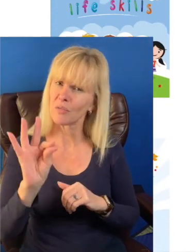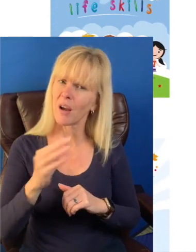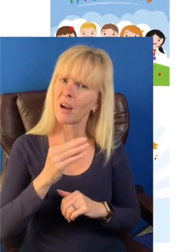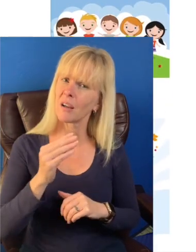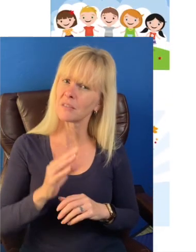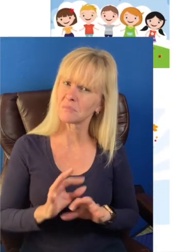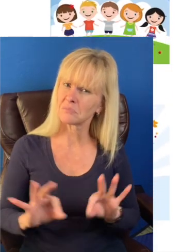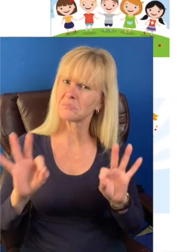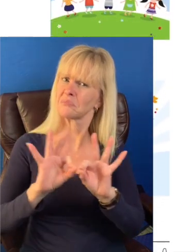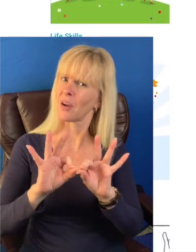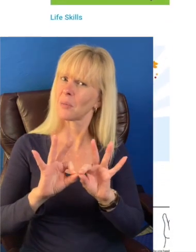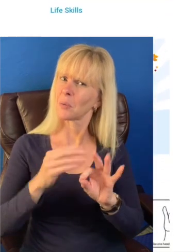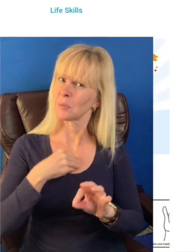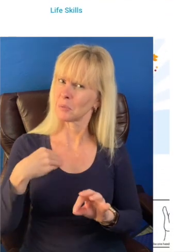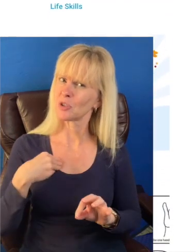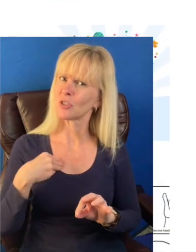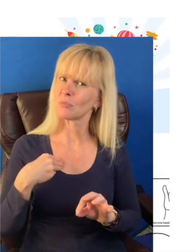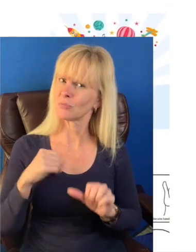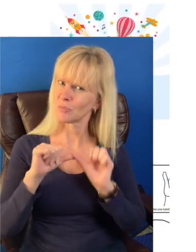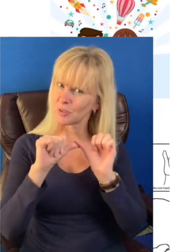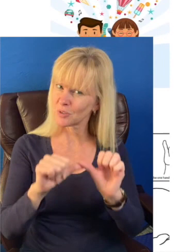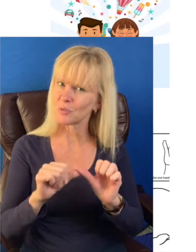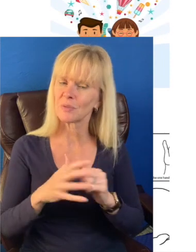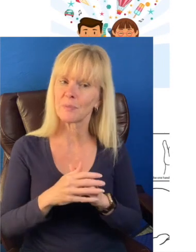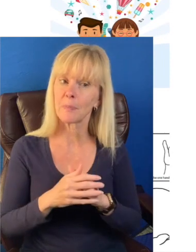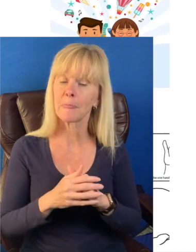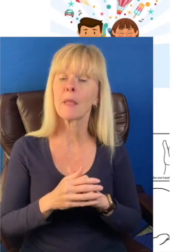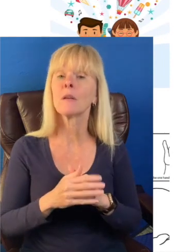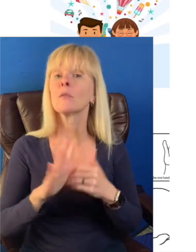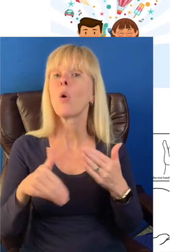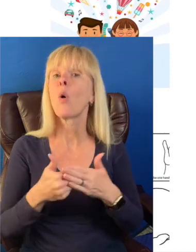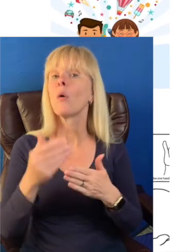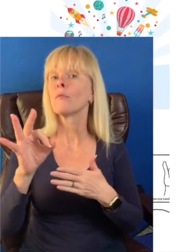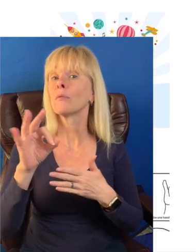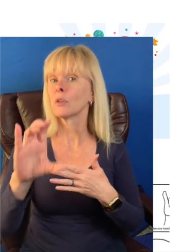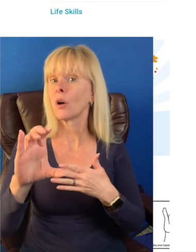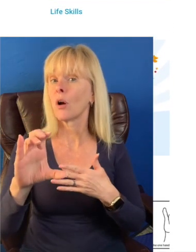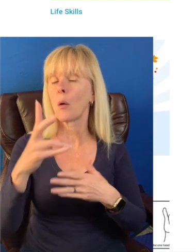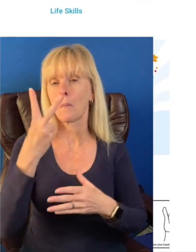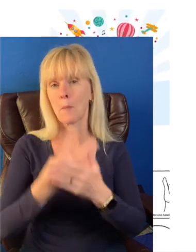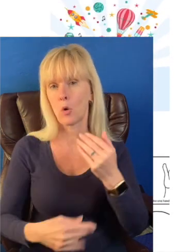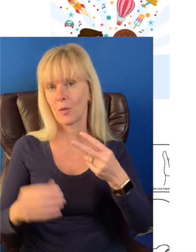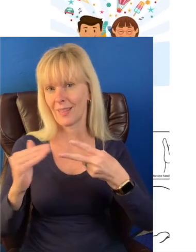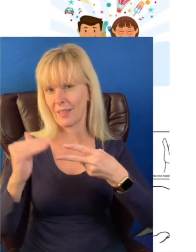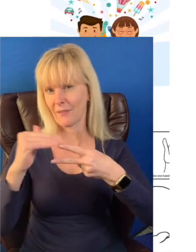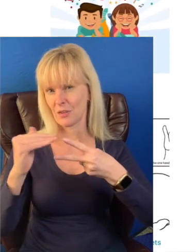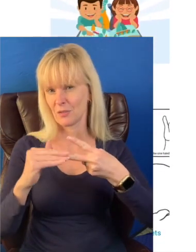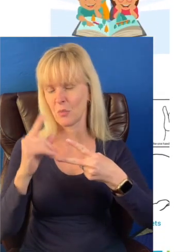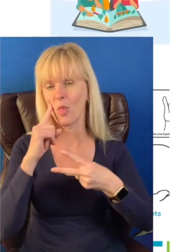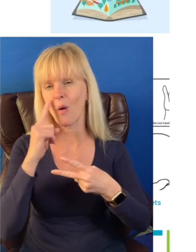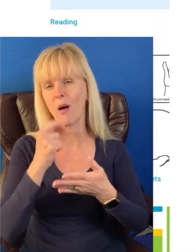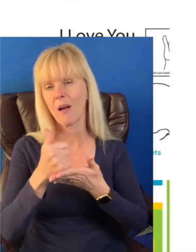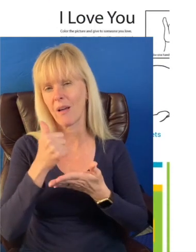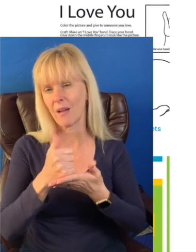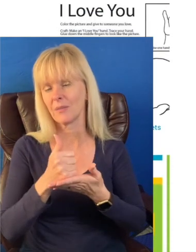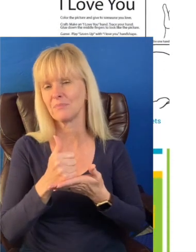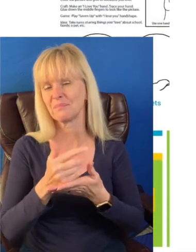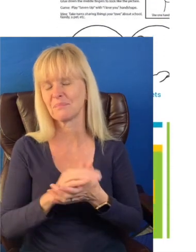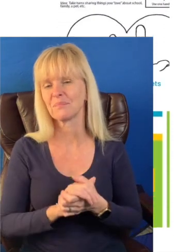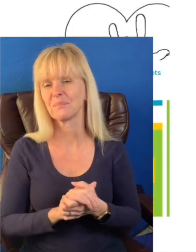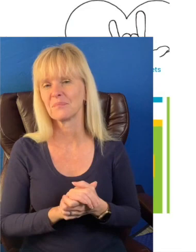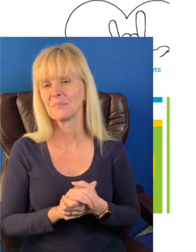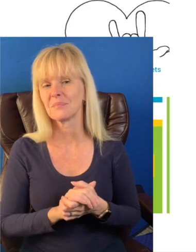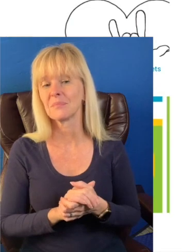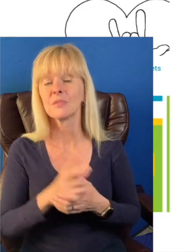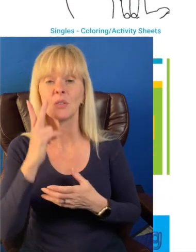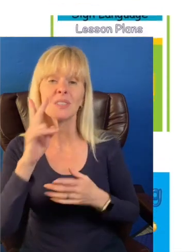find value in the memberships. We have made all of our flashcards available for both levels. We kind of thought that might be